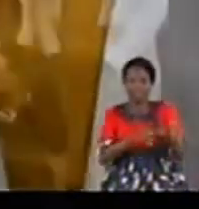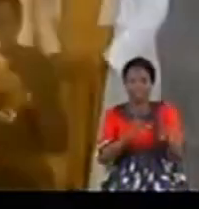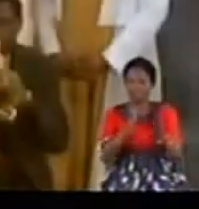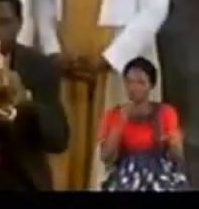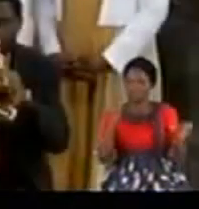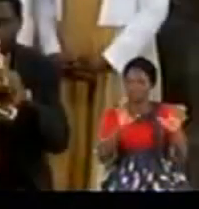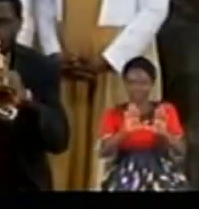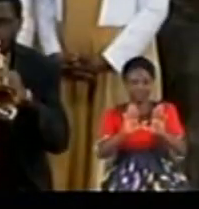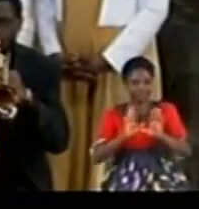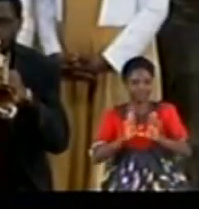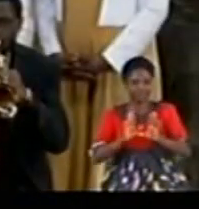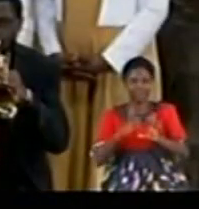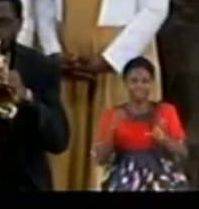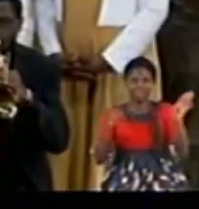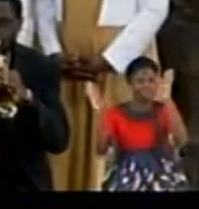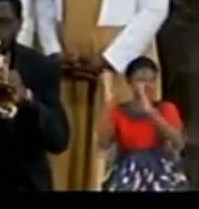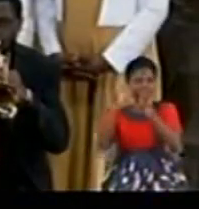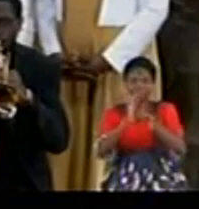fear.